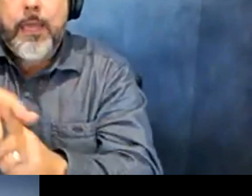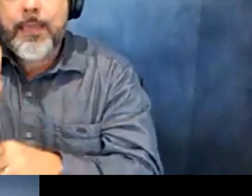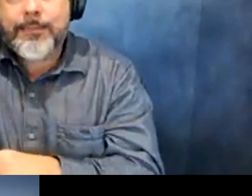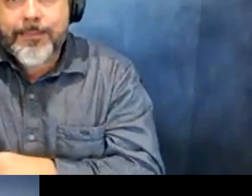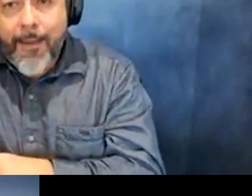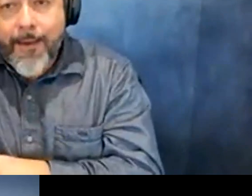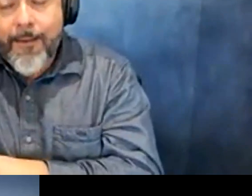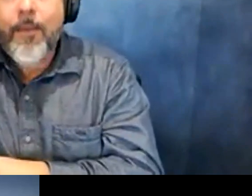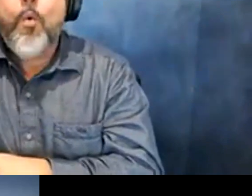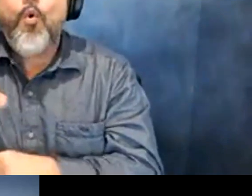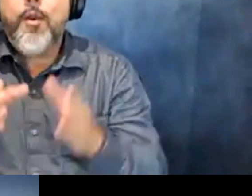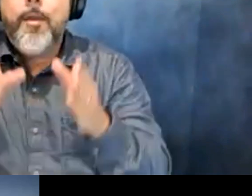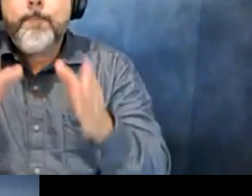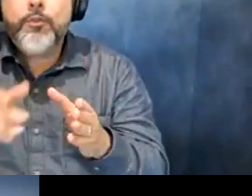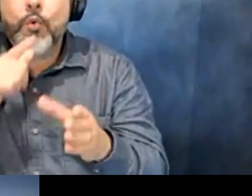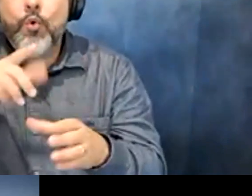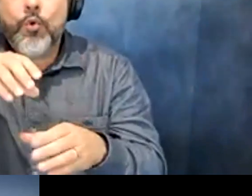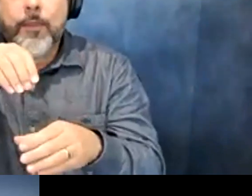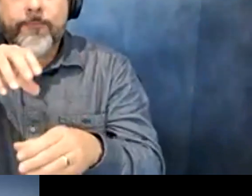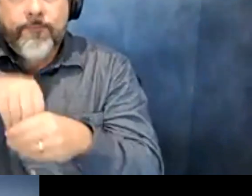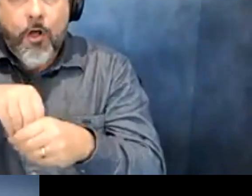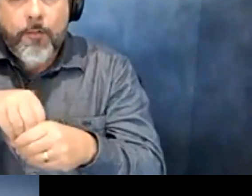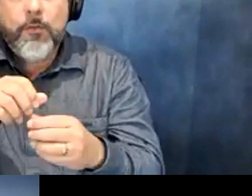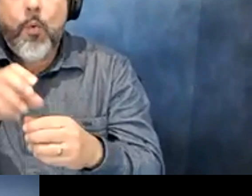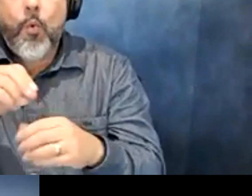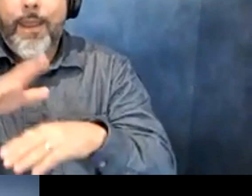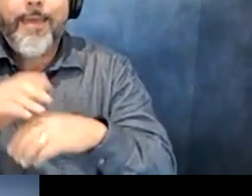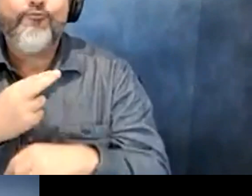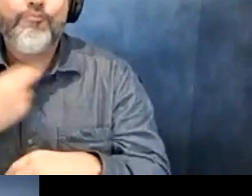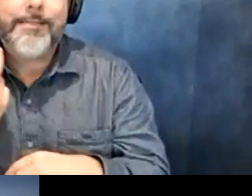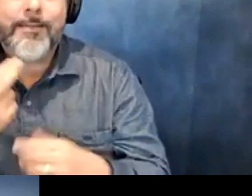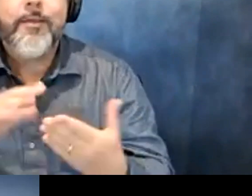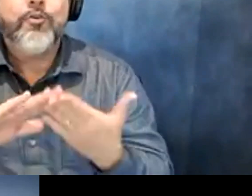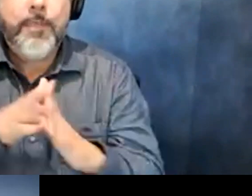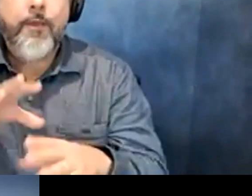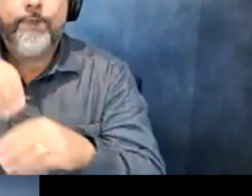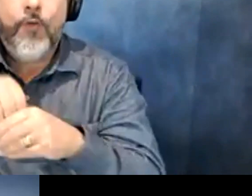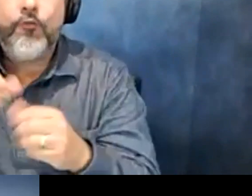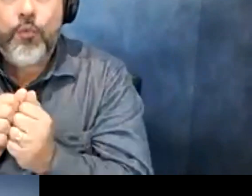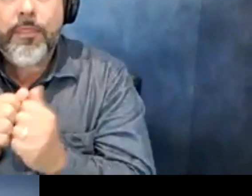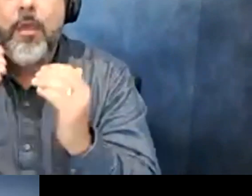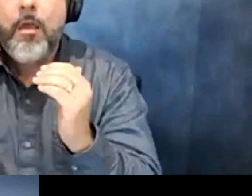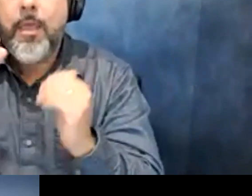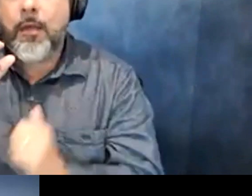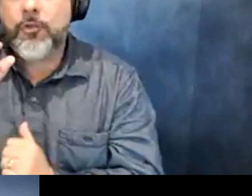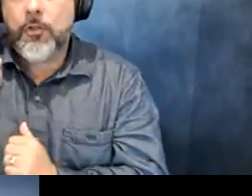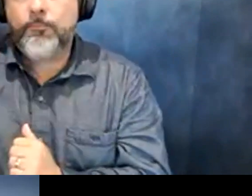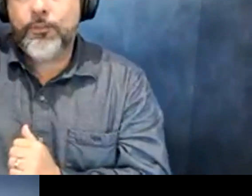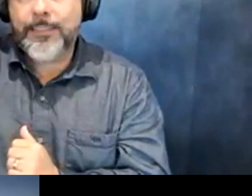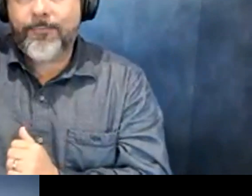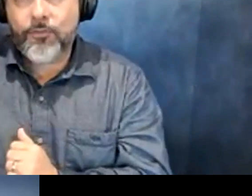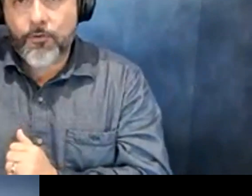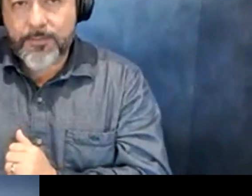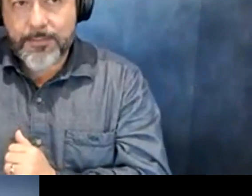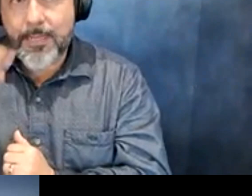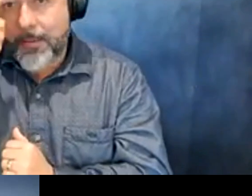who is involved with or at risk of being involved with adult protective services because they're